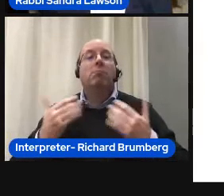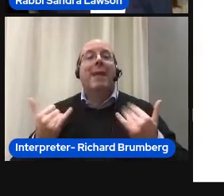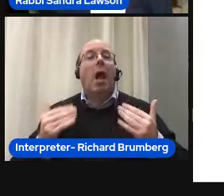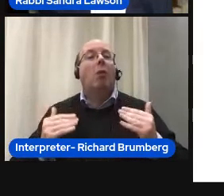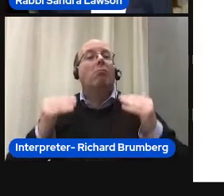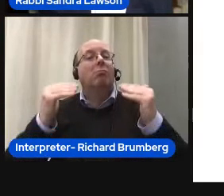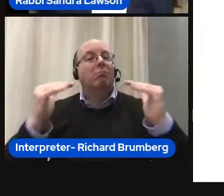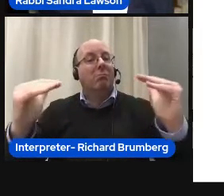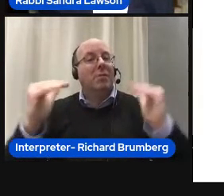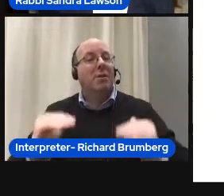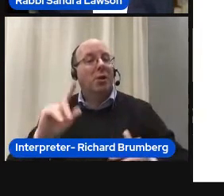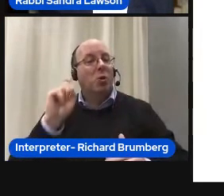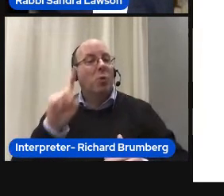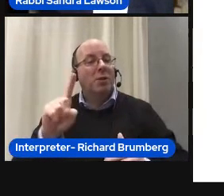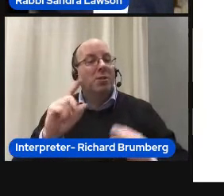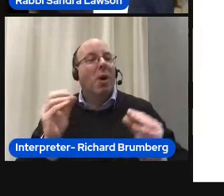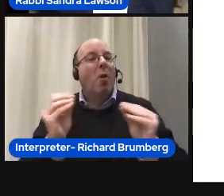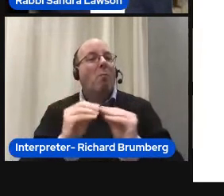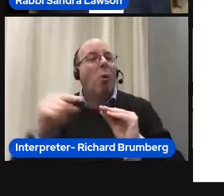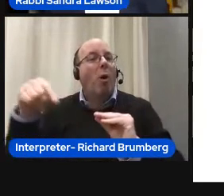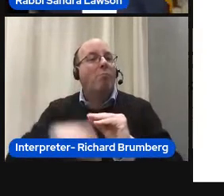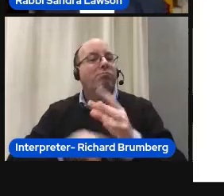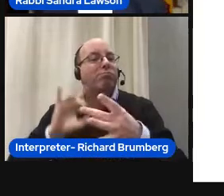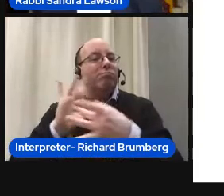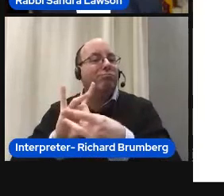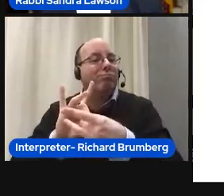question that I think will deepen what we're talking about.